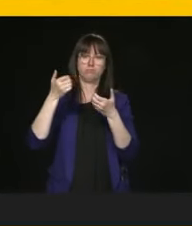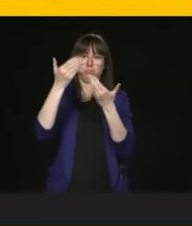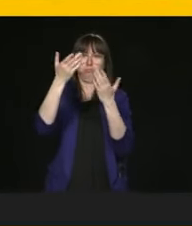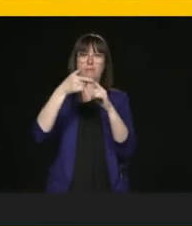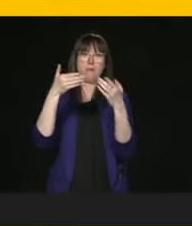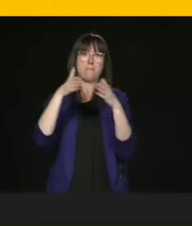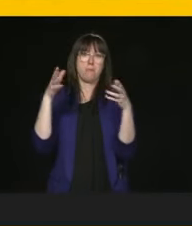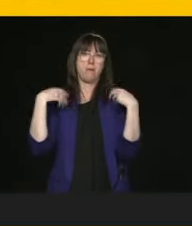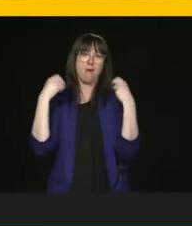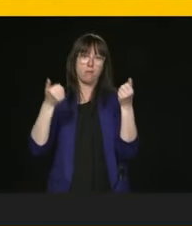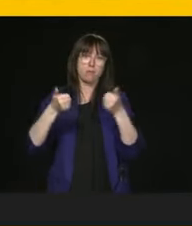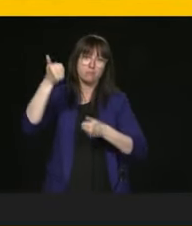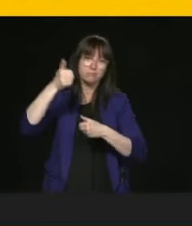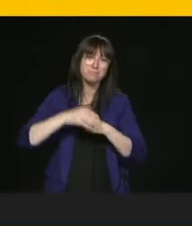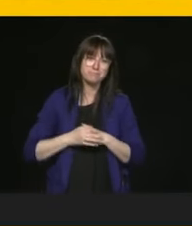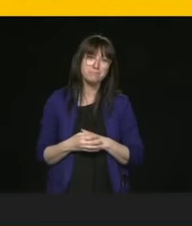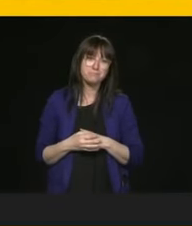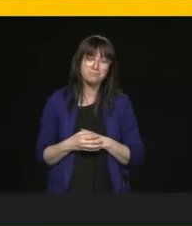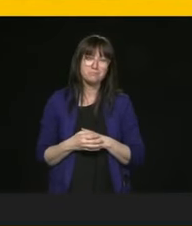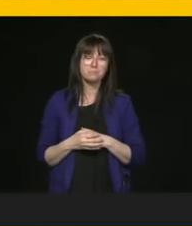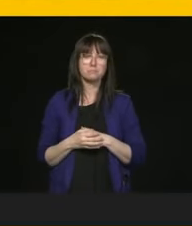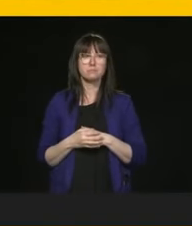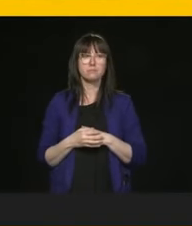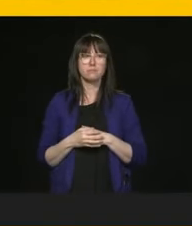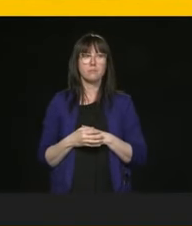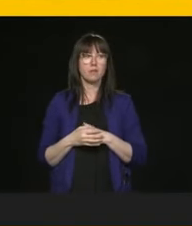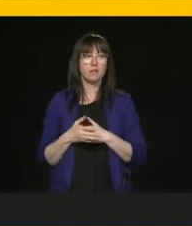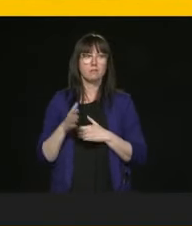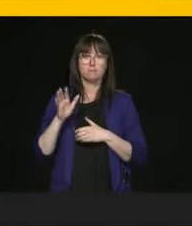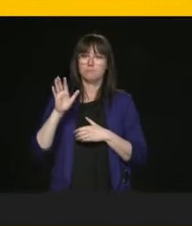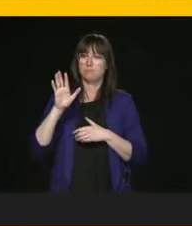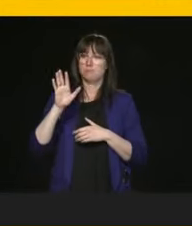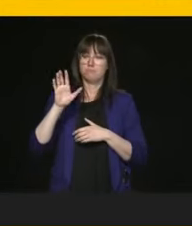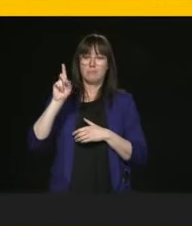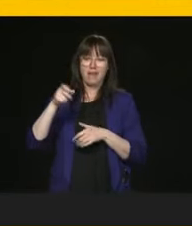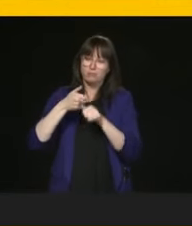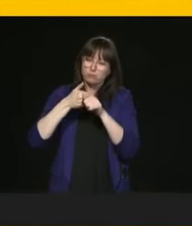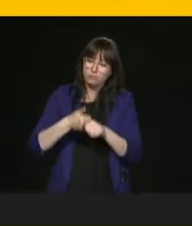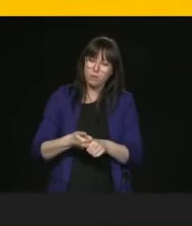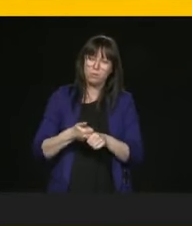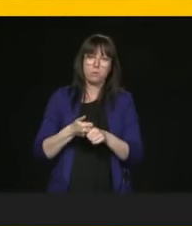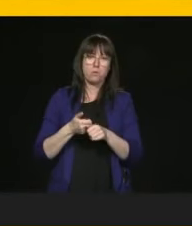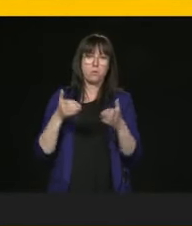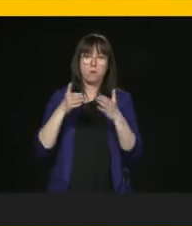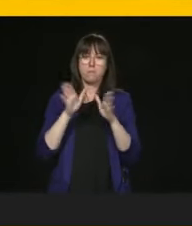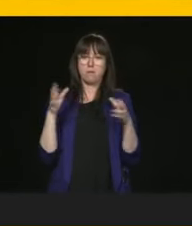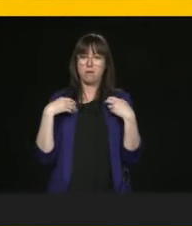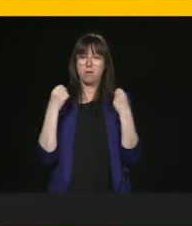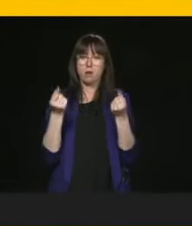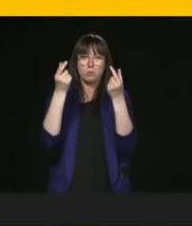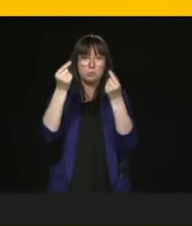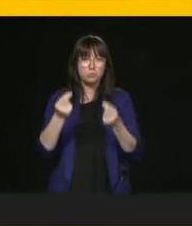We must take the necessary public health measures if we want to reopen the economy.